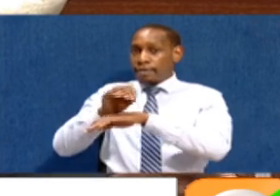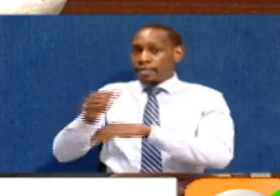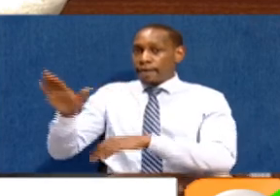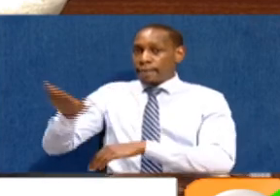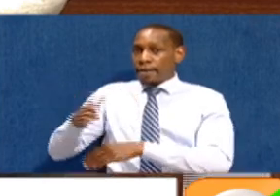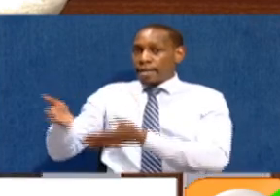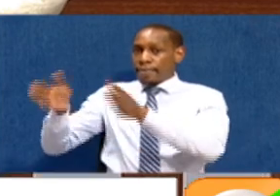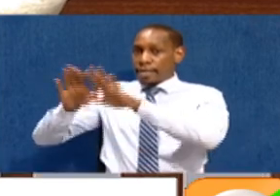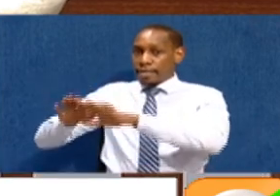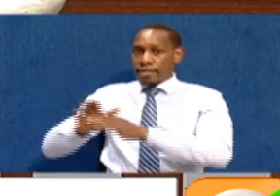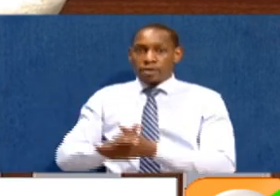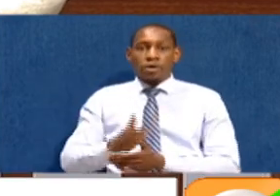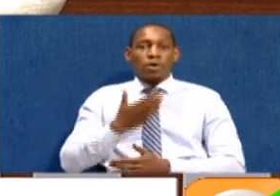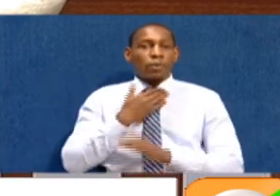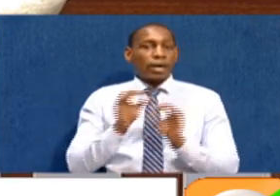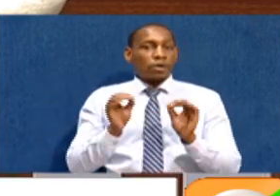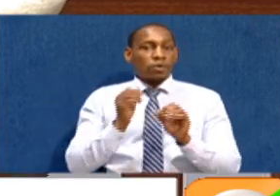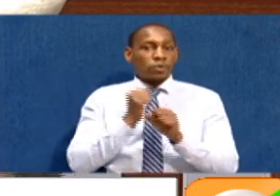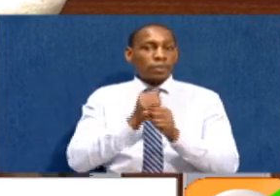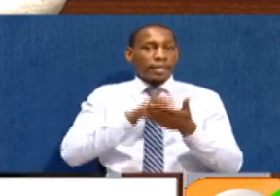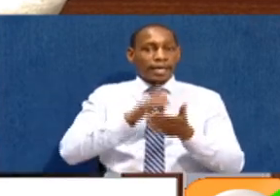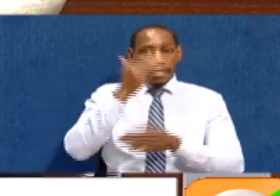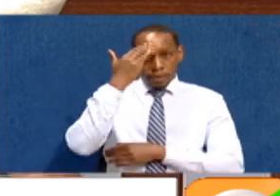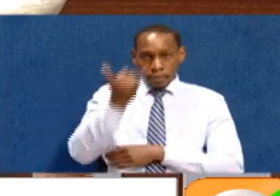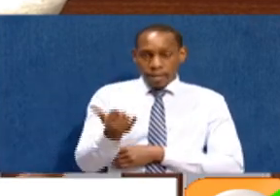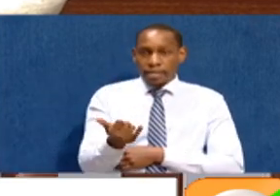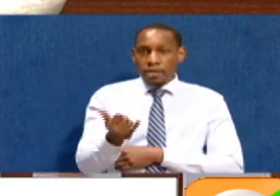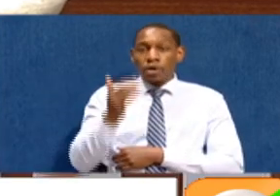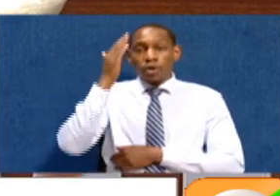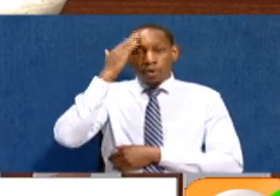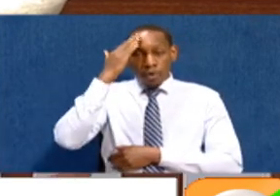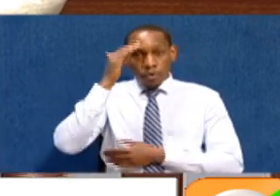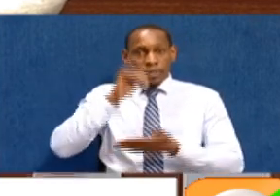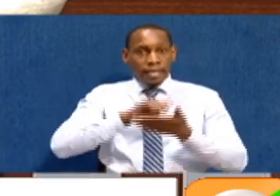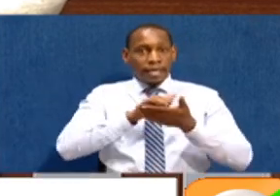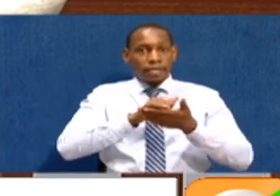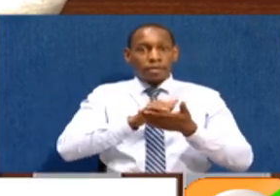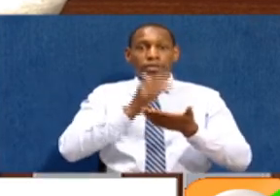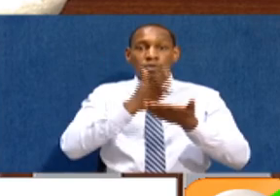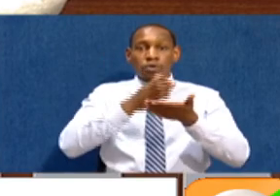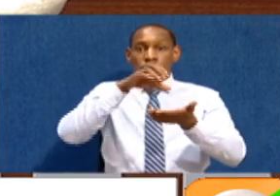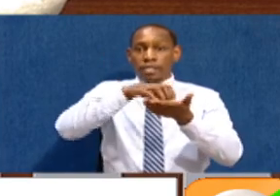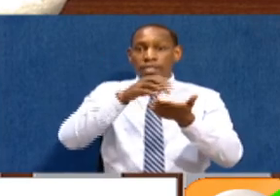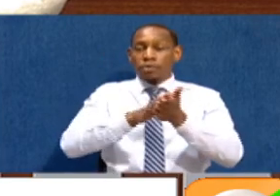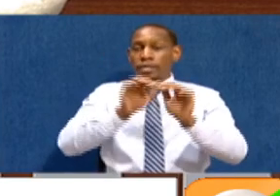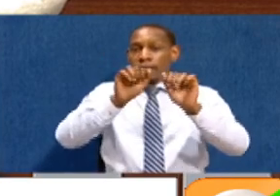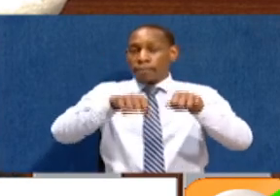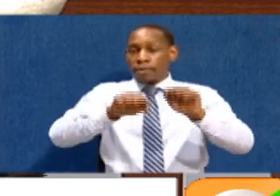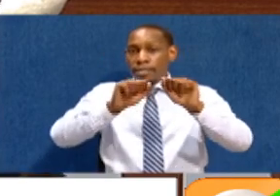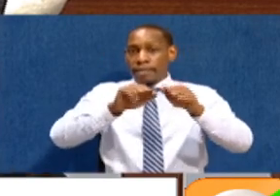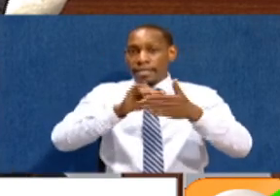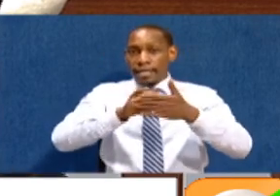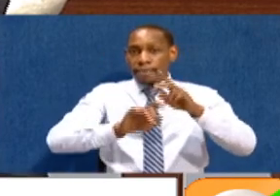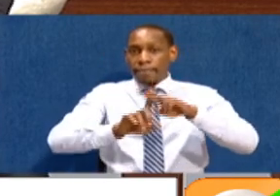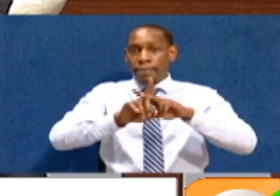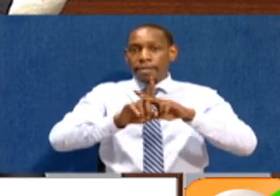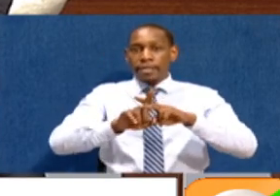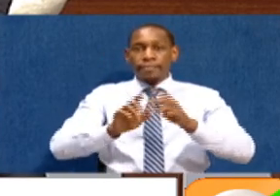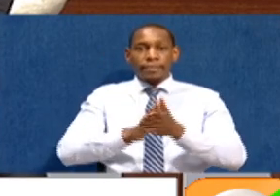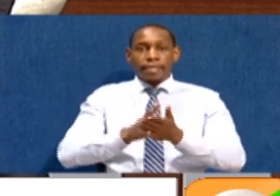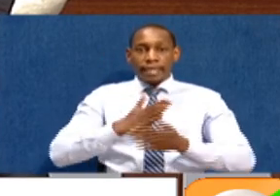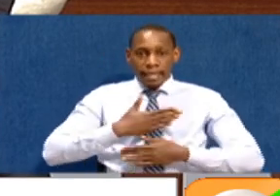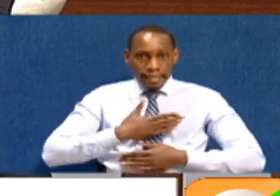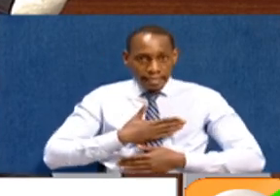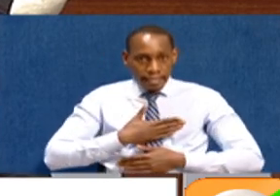Parliament. I do not want to do that because I'm alive to the practical realities and possibilities. Yeah. Your